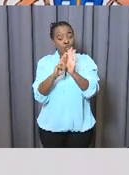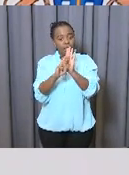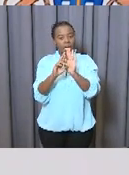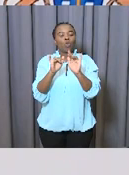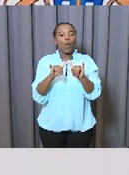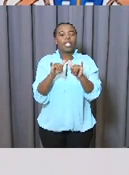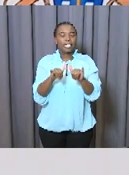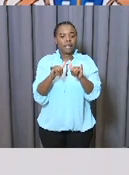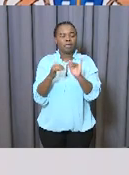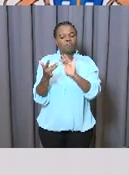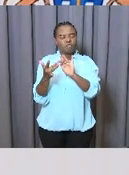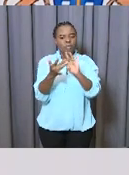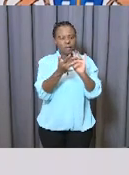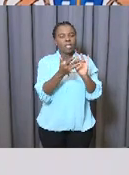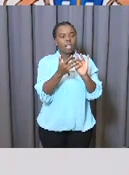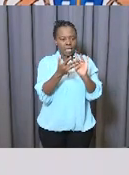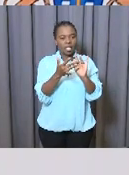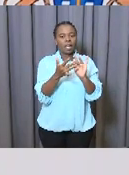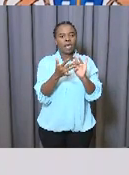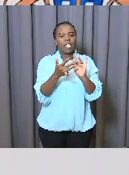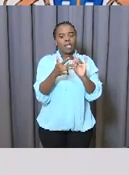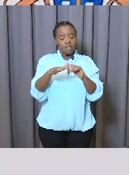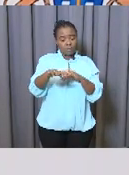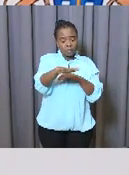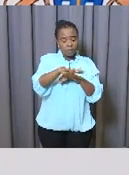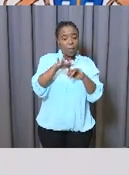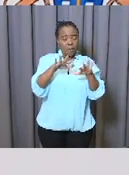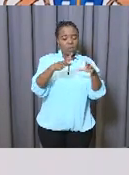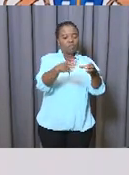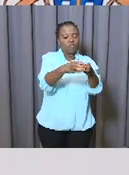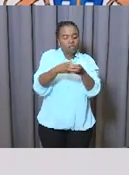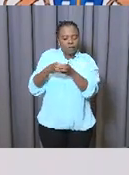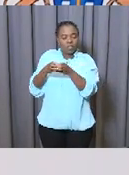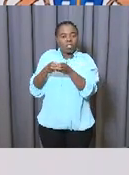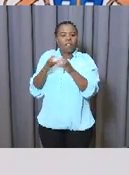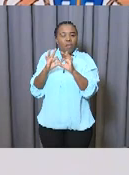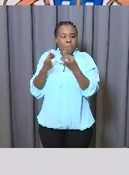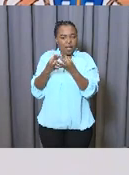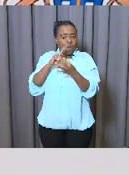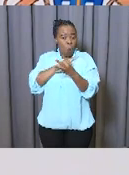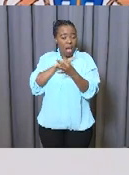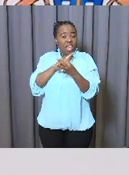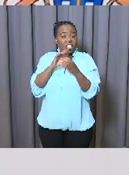contacts are moved out of their families because otherwise it will cause more problems.